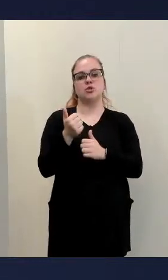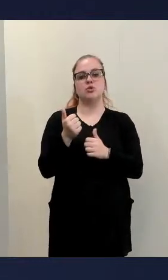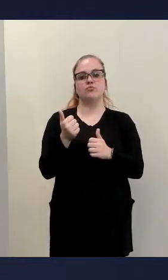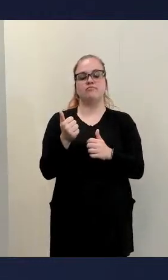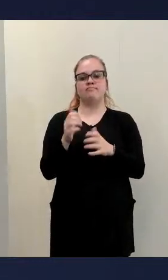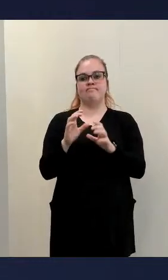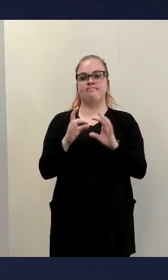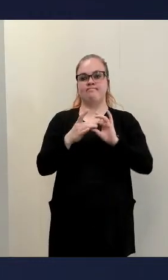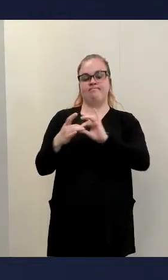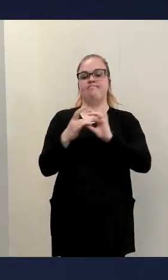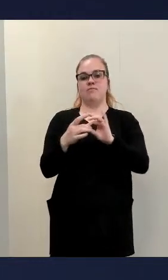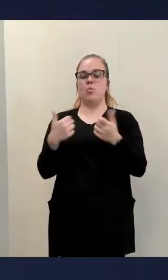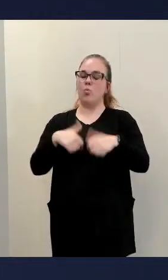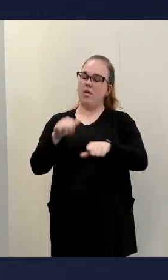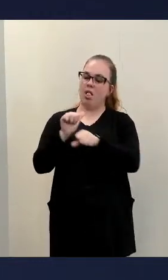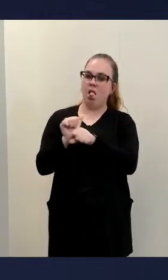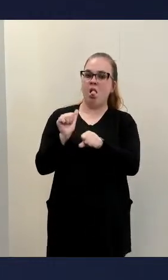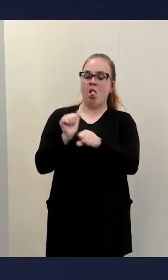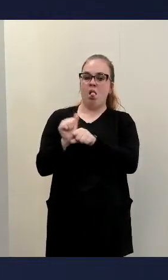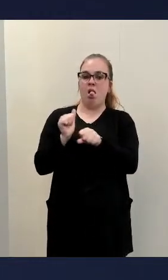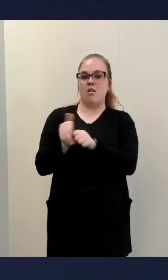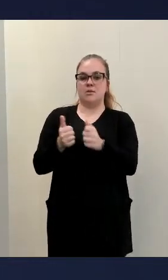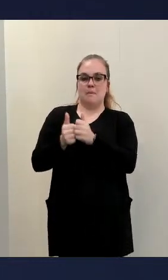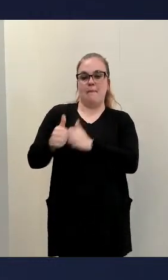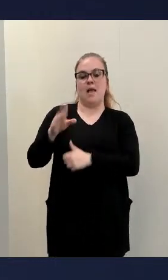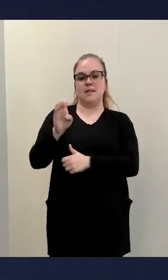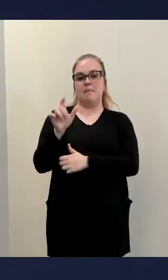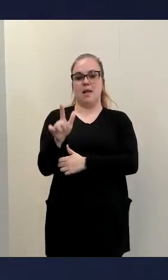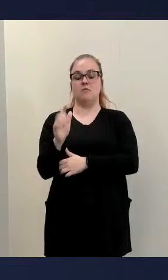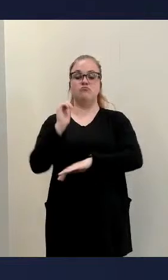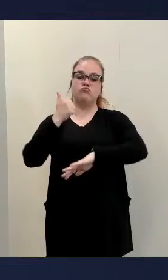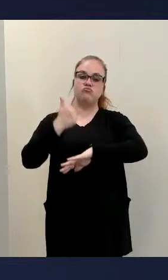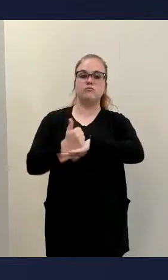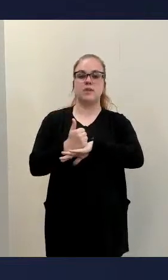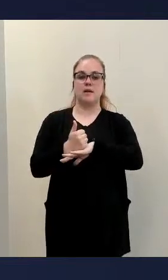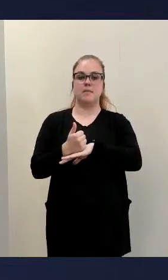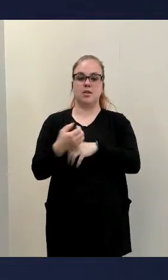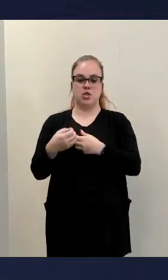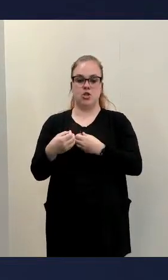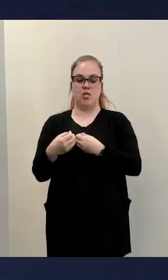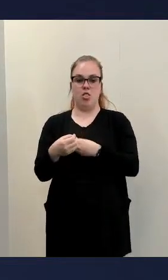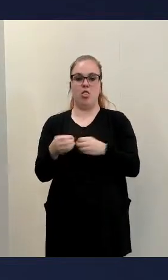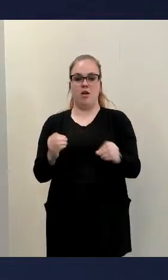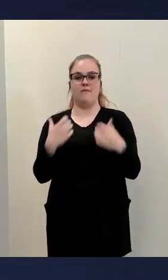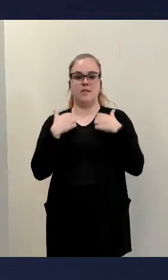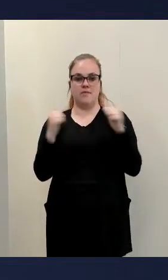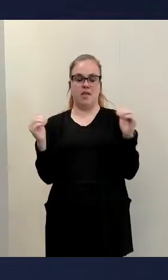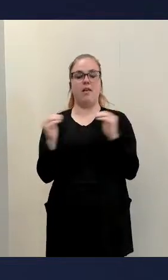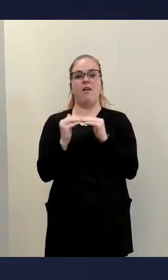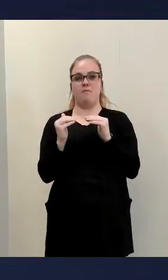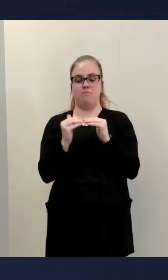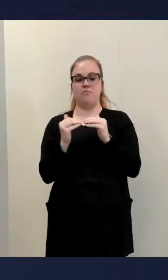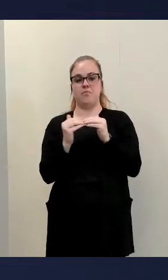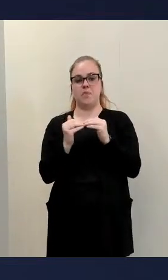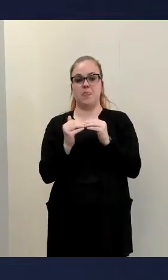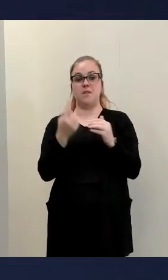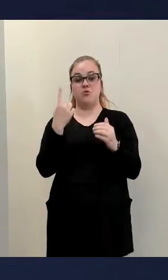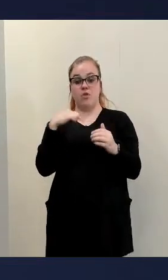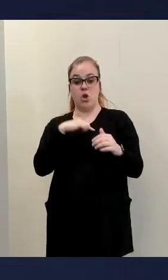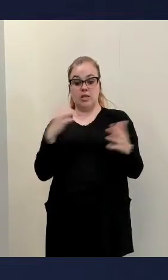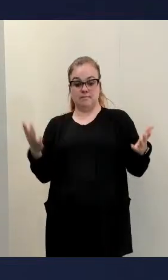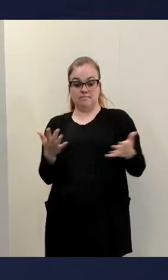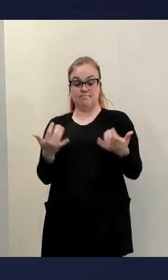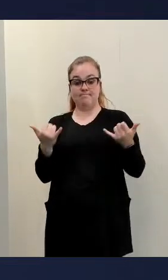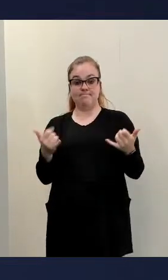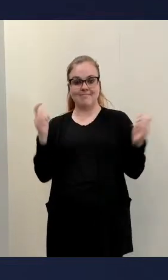we worked hard to pass a bill in the legislature to establish the Office of Health Equity. And so to be here today